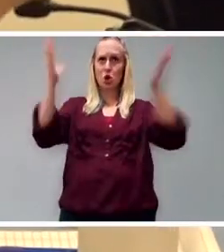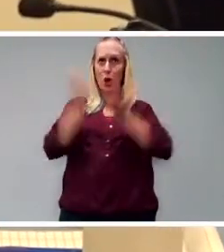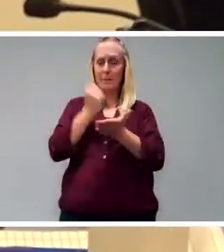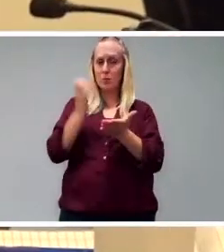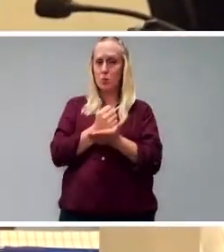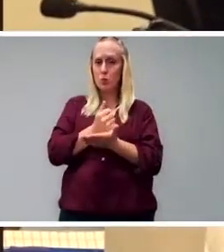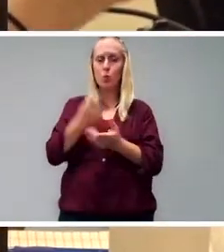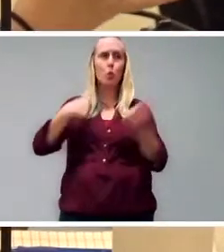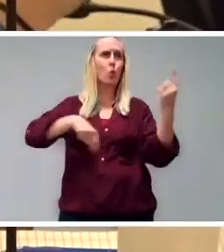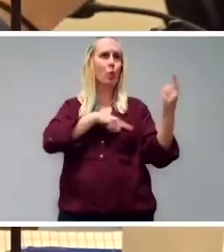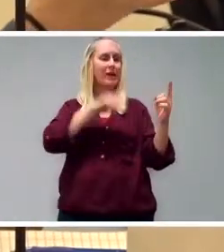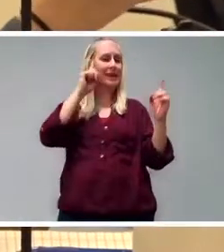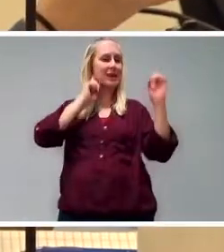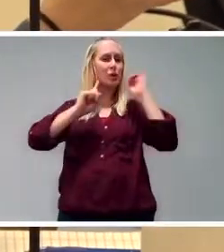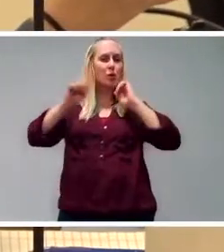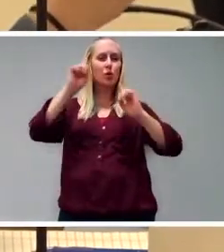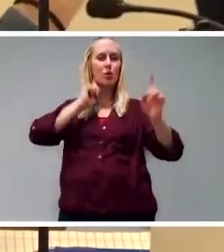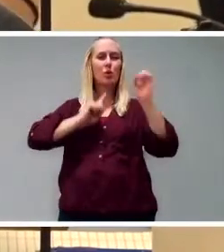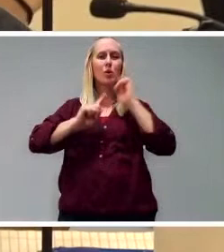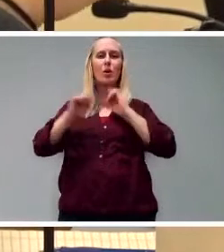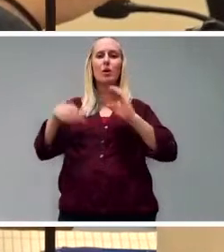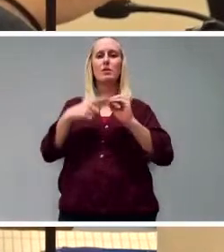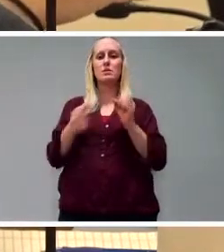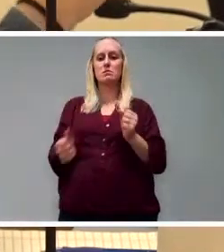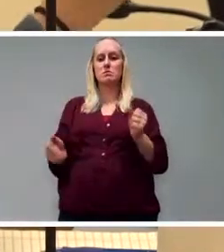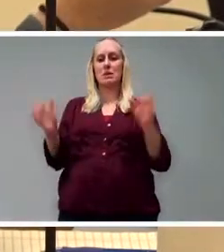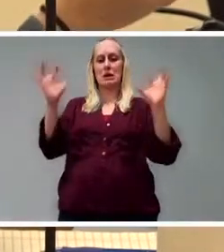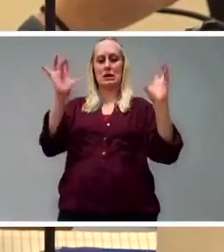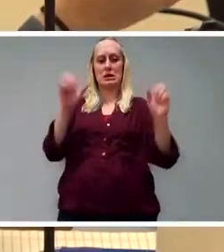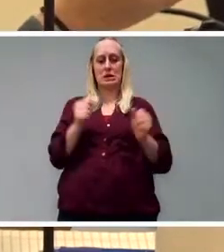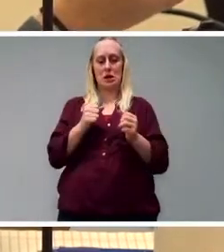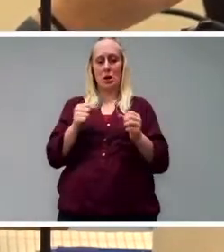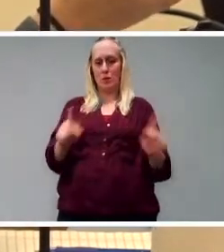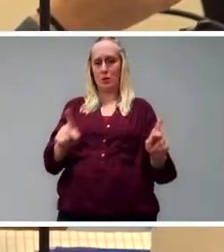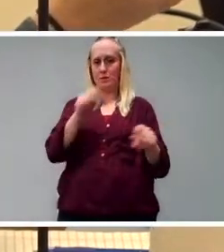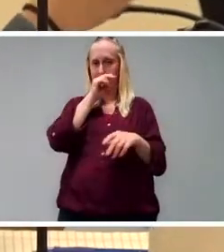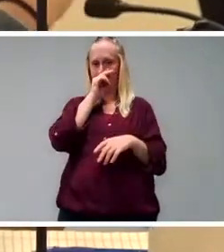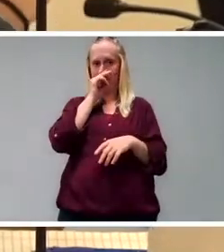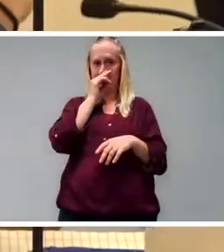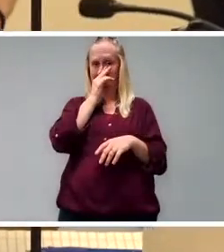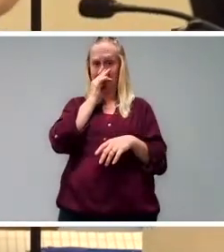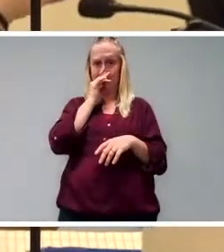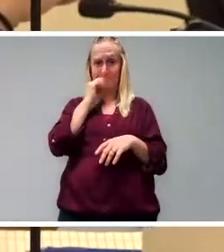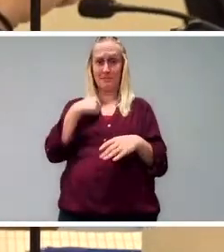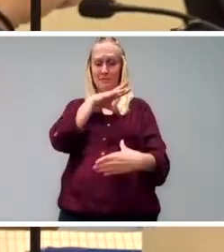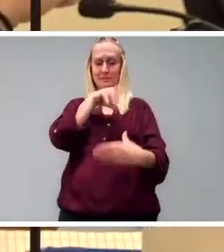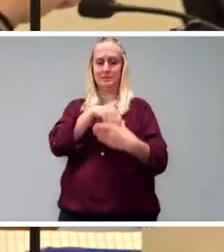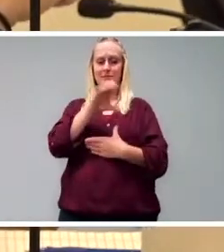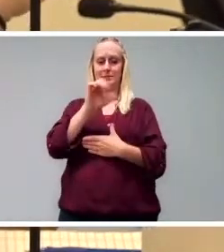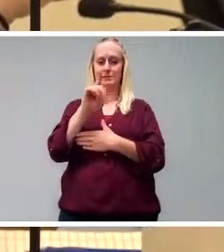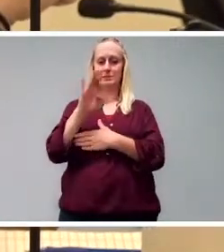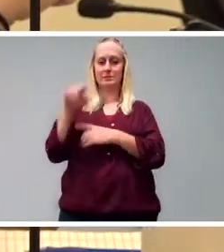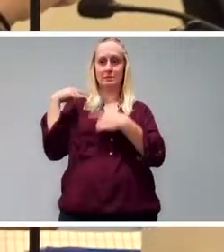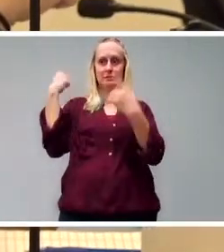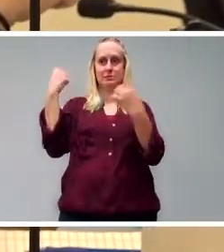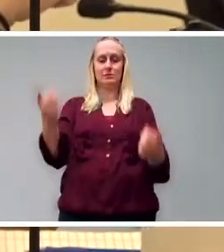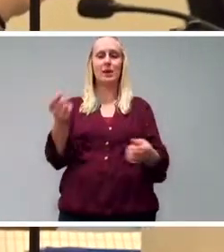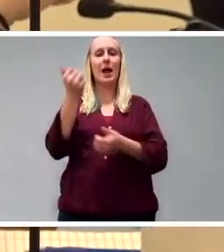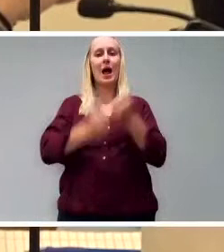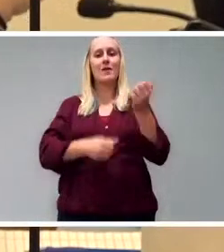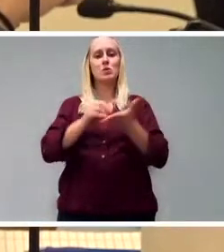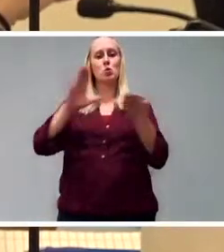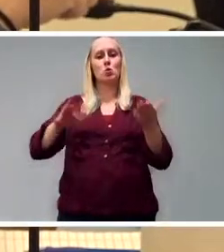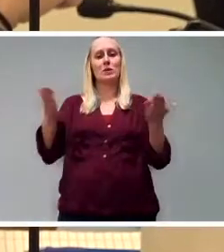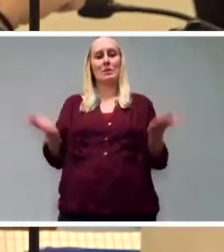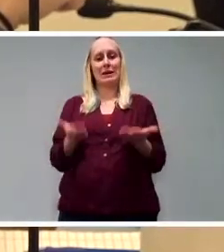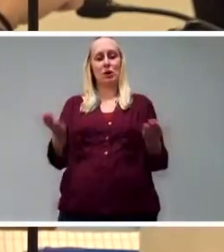about these profound opportunities, mm-hmm. and we know, I mean, I've been with CTEC since the beginning. Every student that's crossed through the pathway here mm-hmm. has